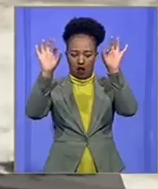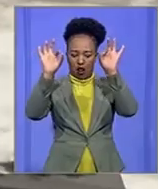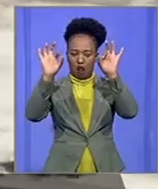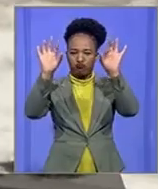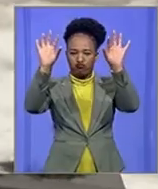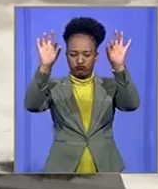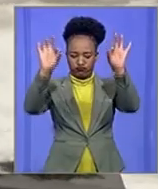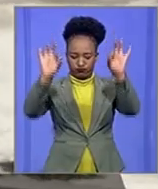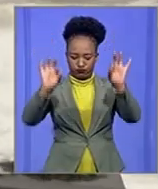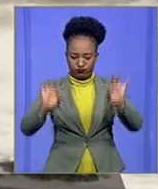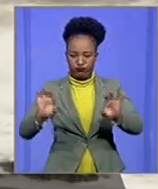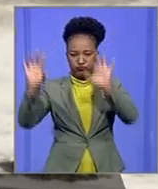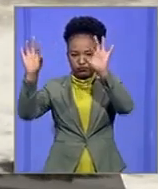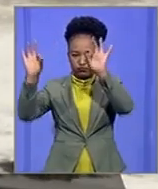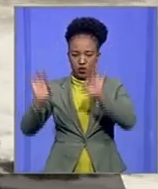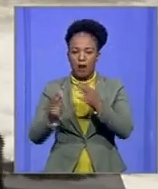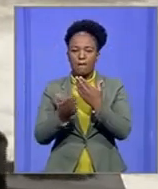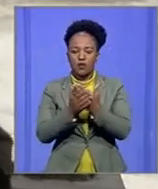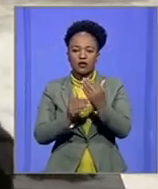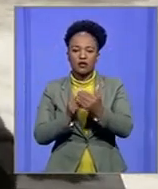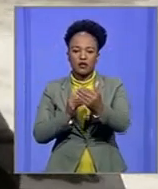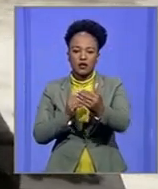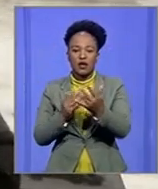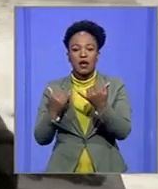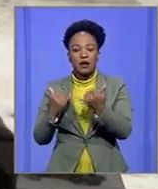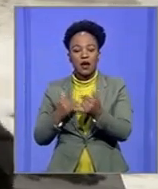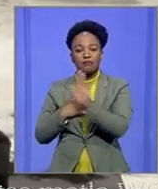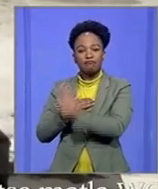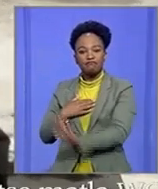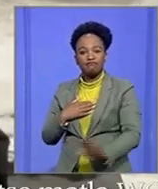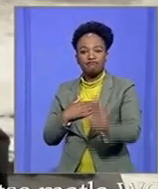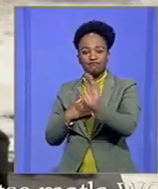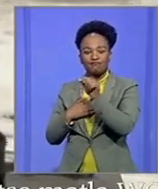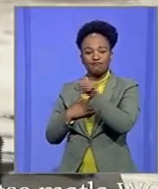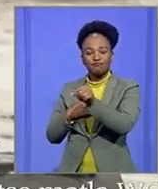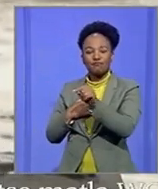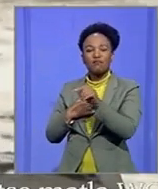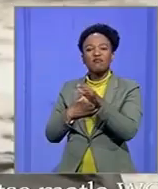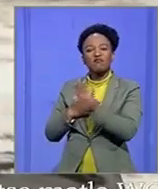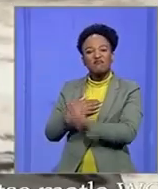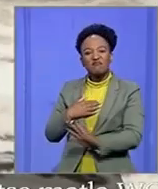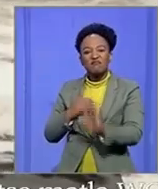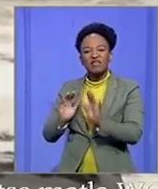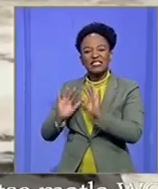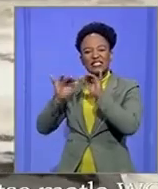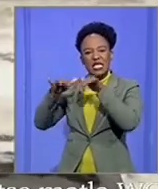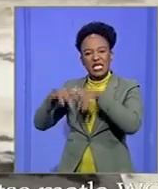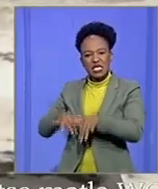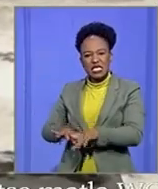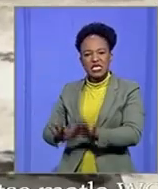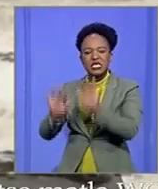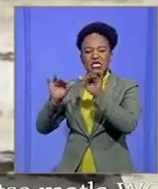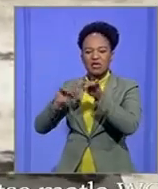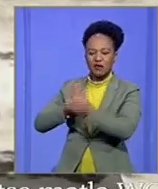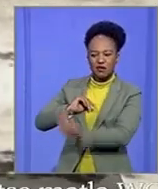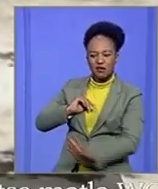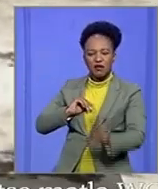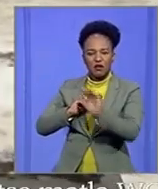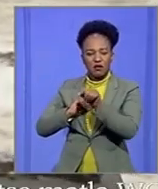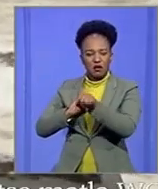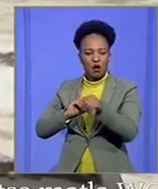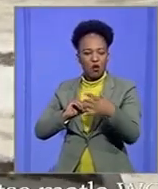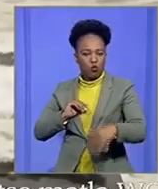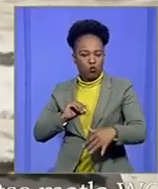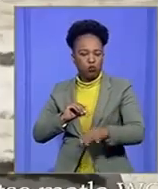landfall. I'm coming to you from Woolly Point, just adjacent to Sea Point. And of course, behind me, you'll see that there are quite